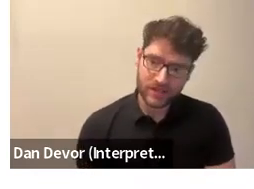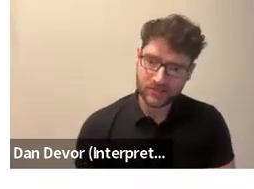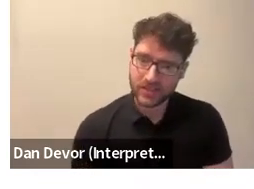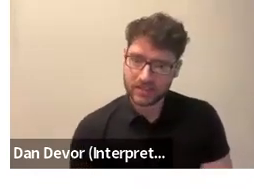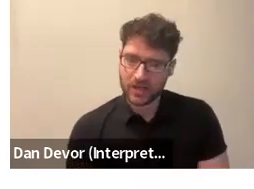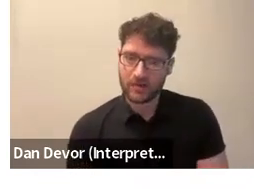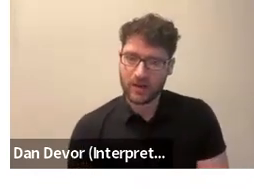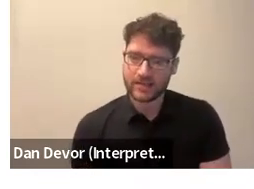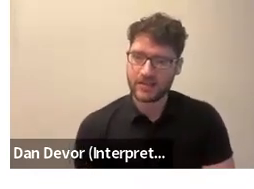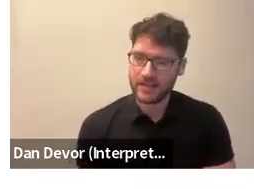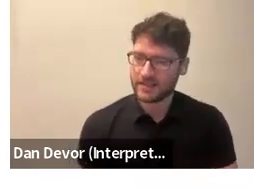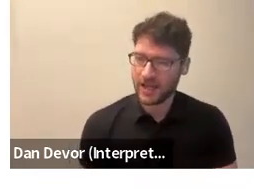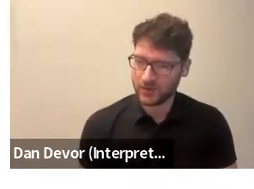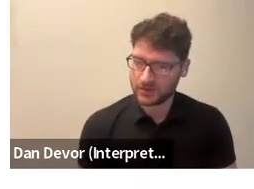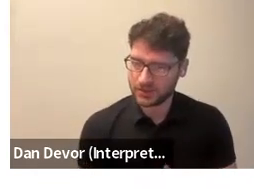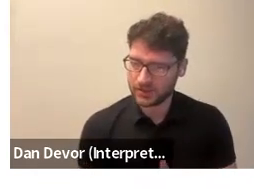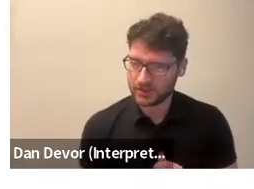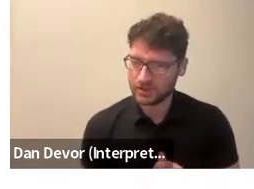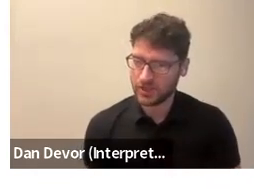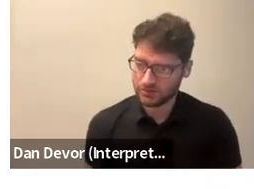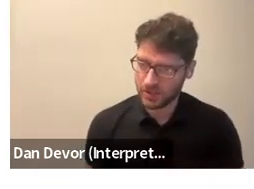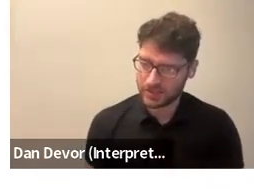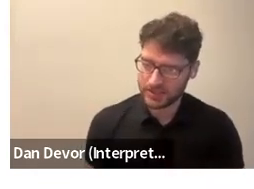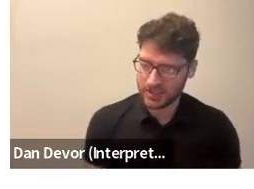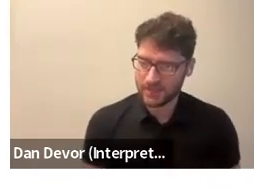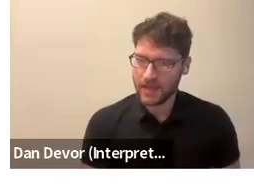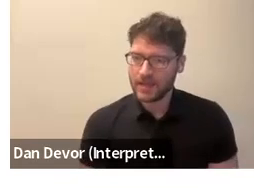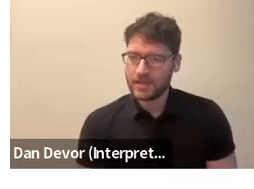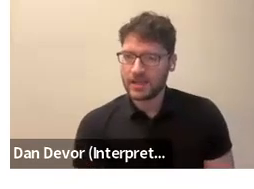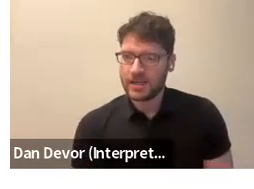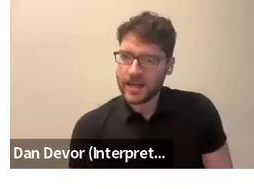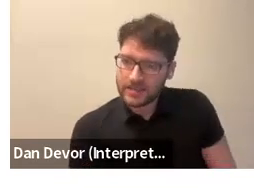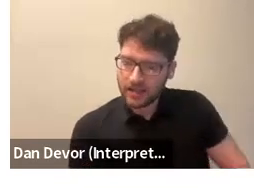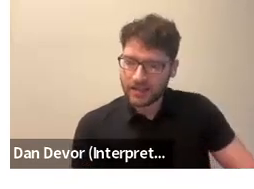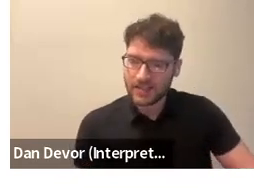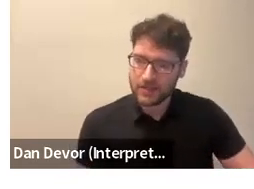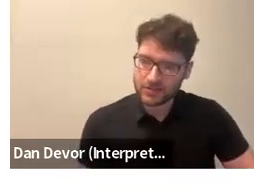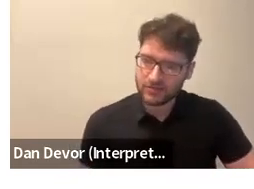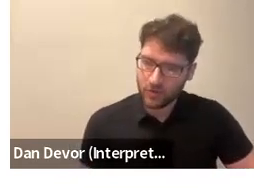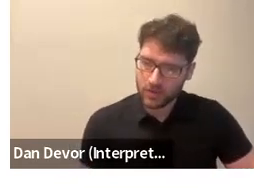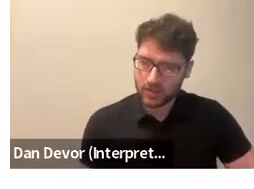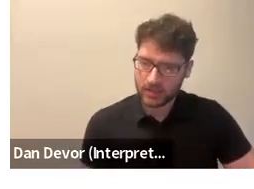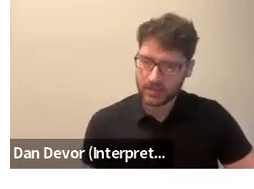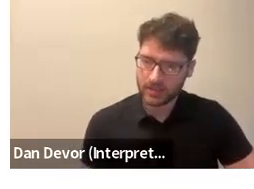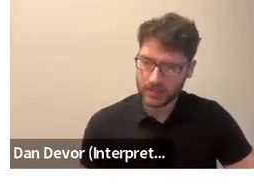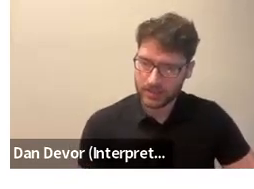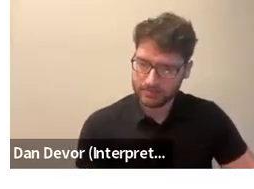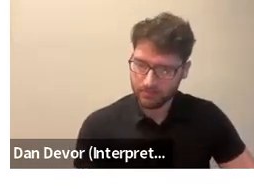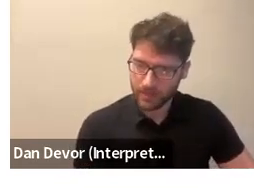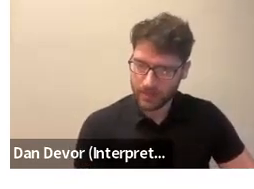Now, moving away from history, I'd like to talk about ASL as a language in general, holistically. ASL, as I mentioned before,